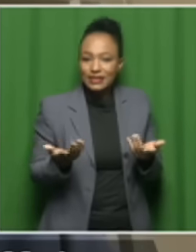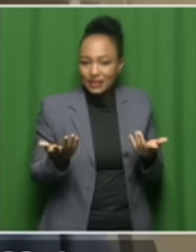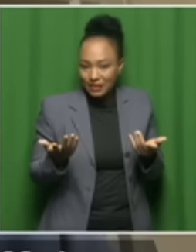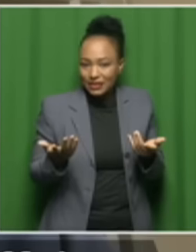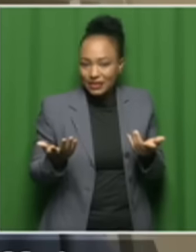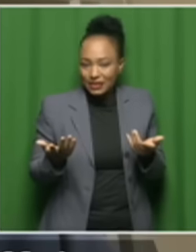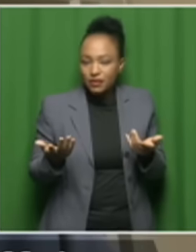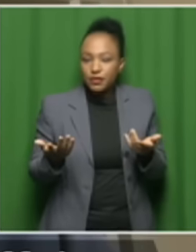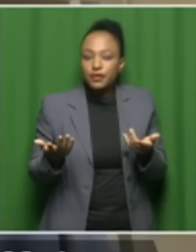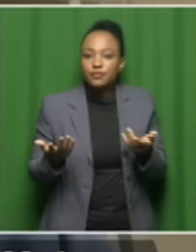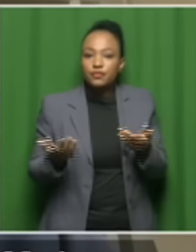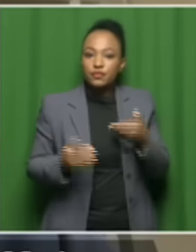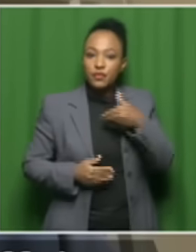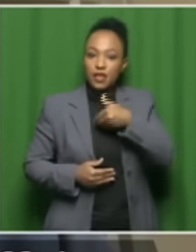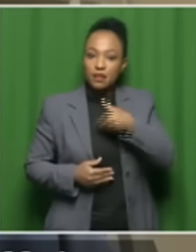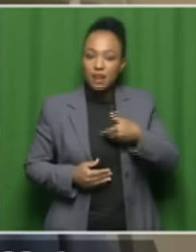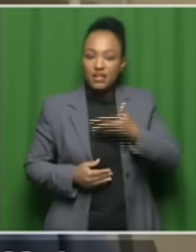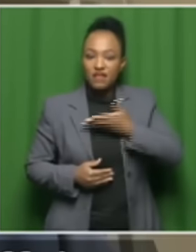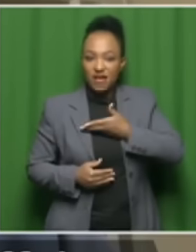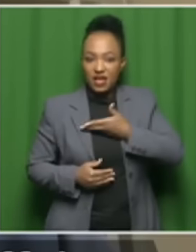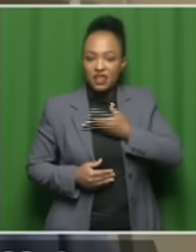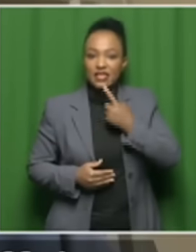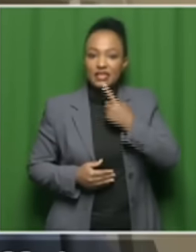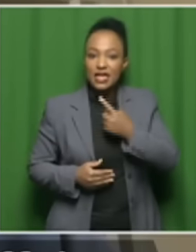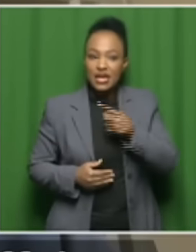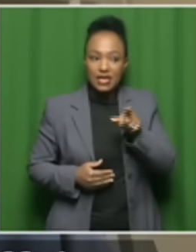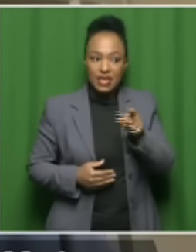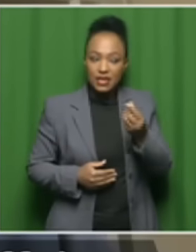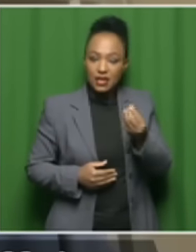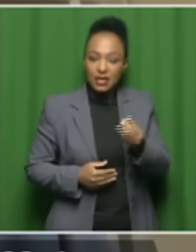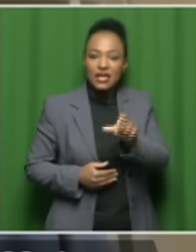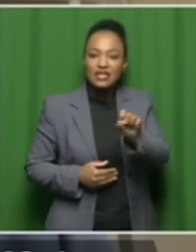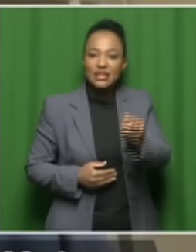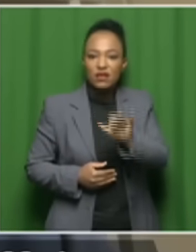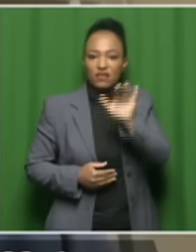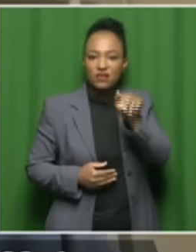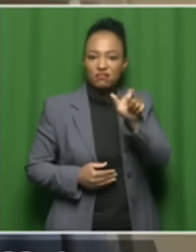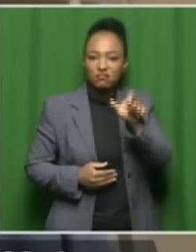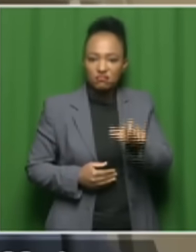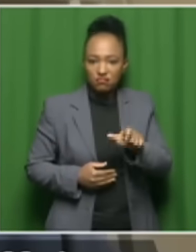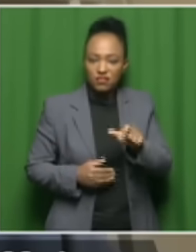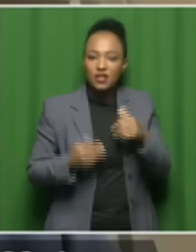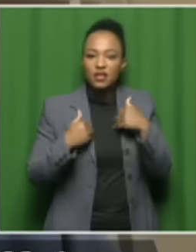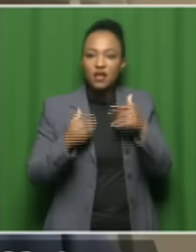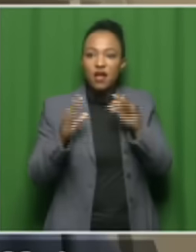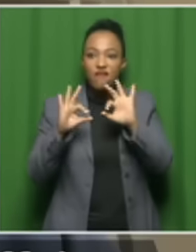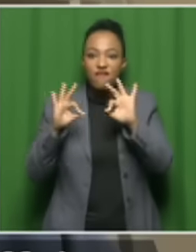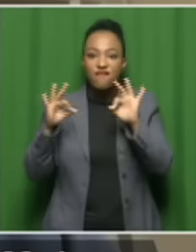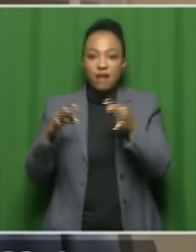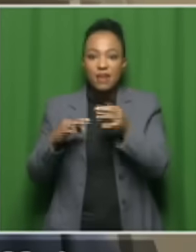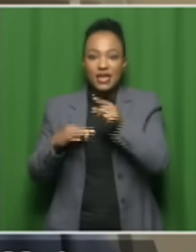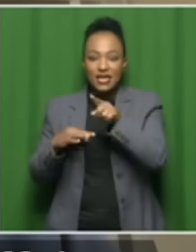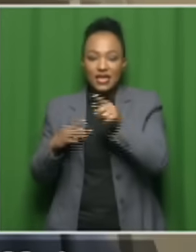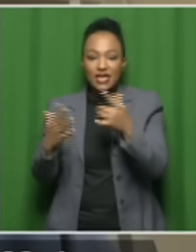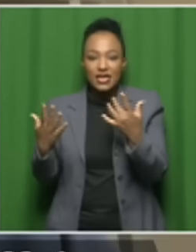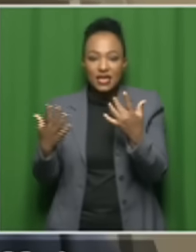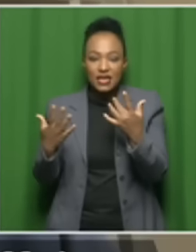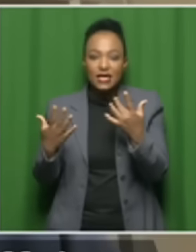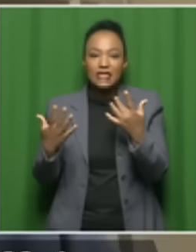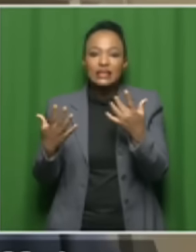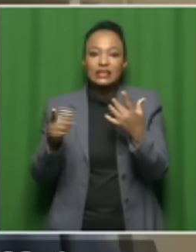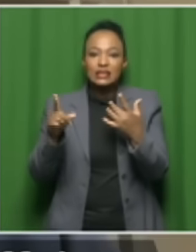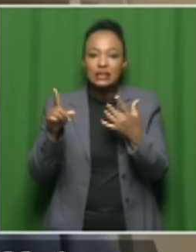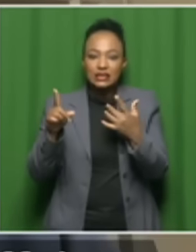is the parents leave South Africa as South Africans, start a family, without realizing it, then become eligible